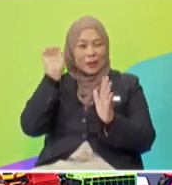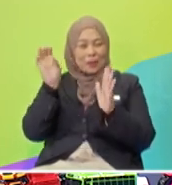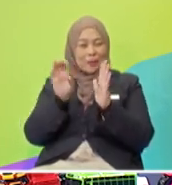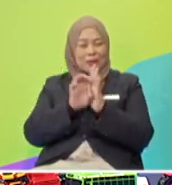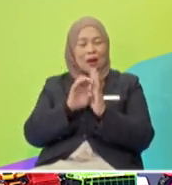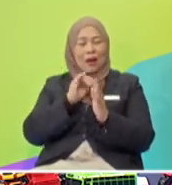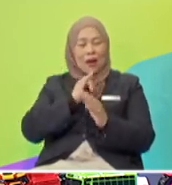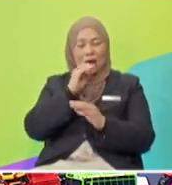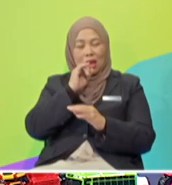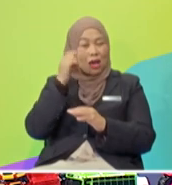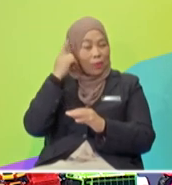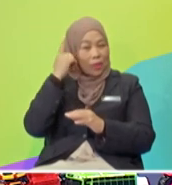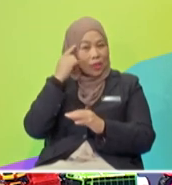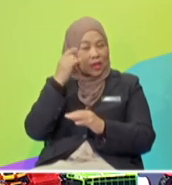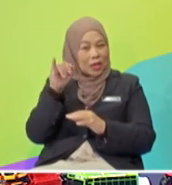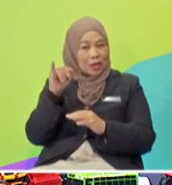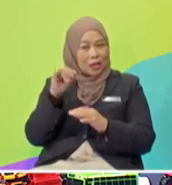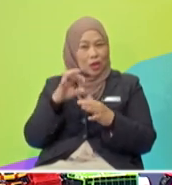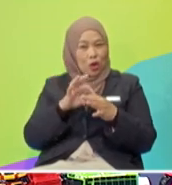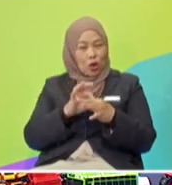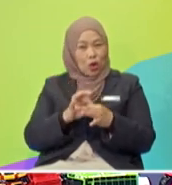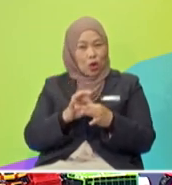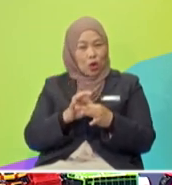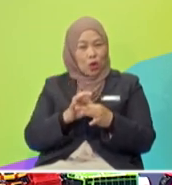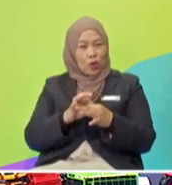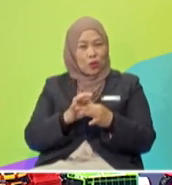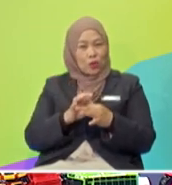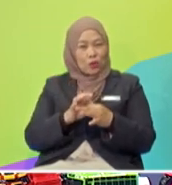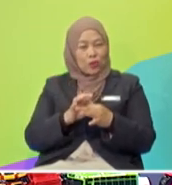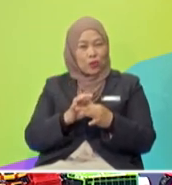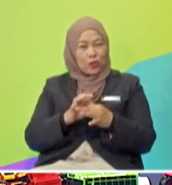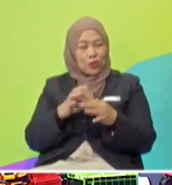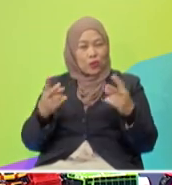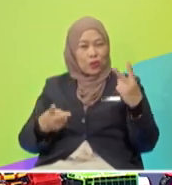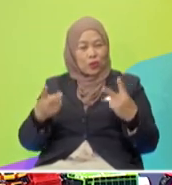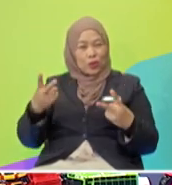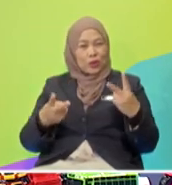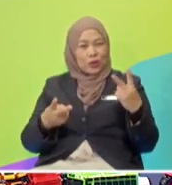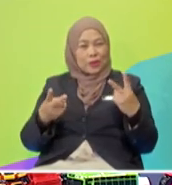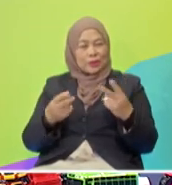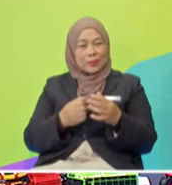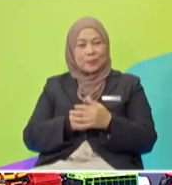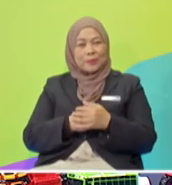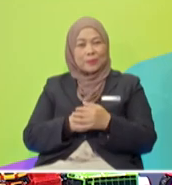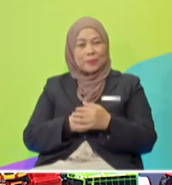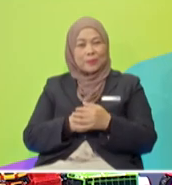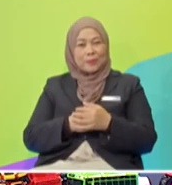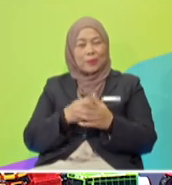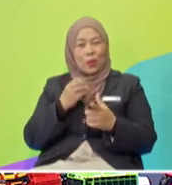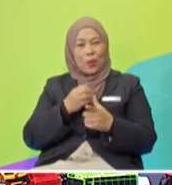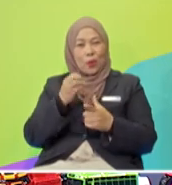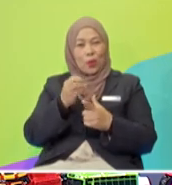of a vehicle. It consists of several wagons chained and running on a track or